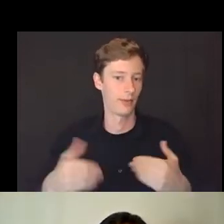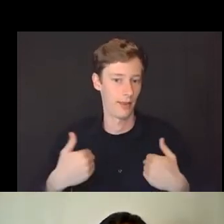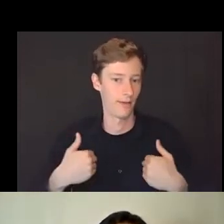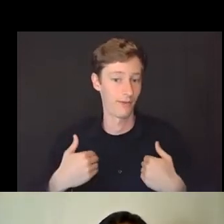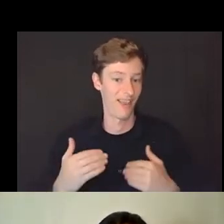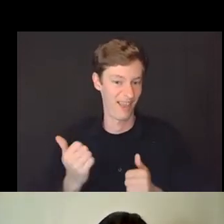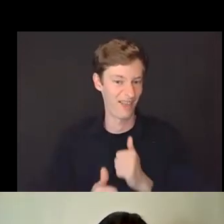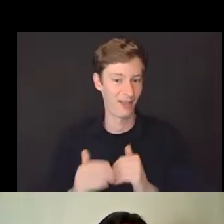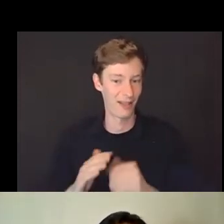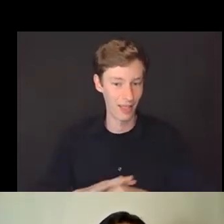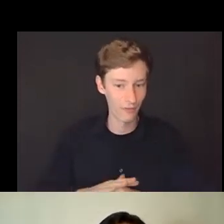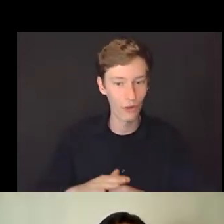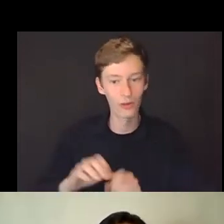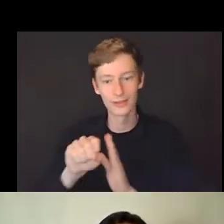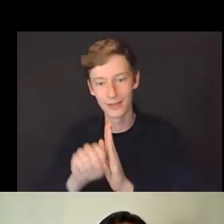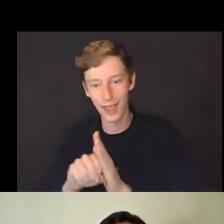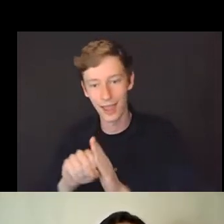Prosecutors, Commonwealth attorneys,